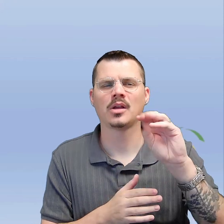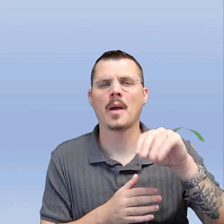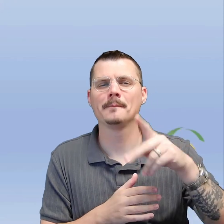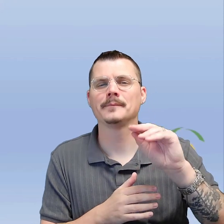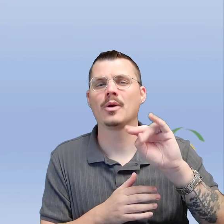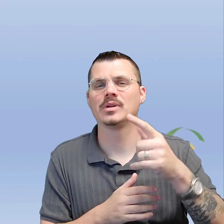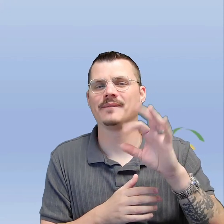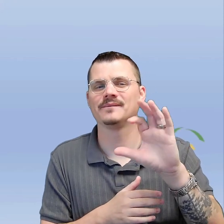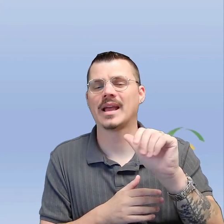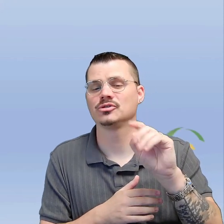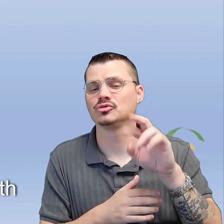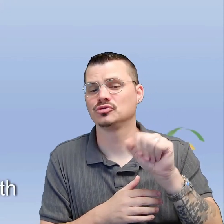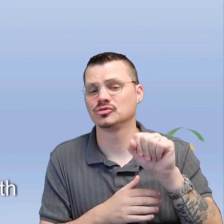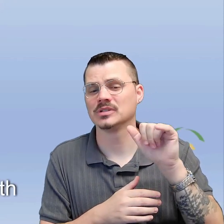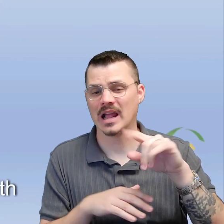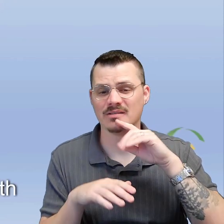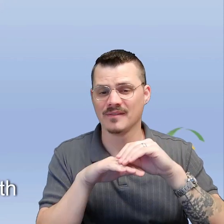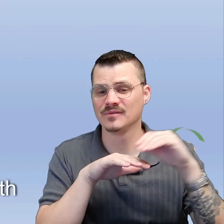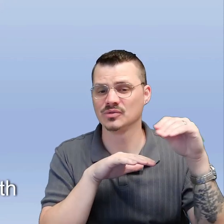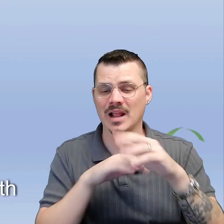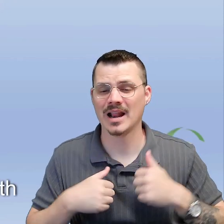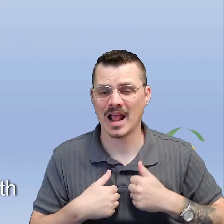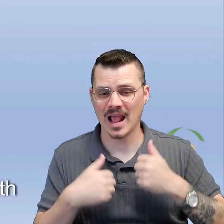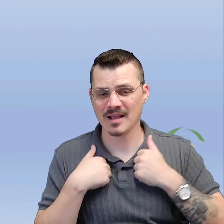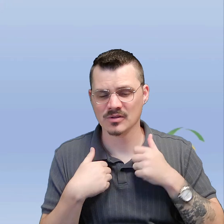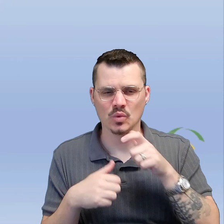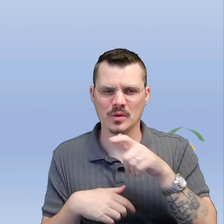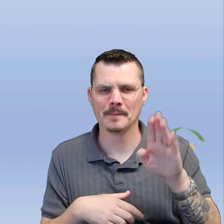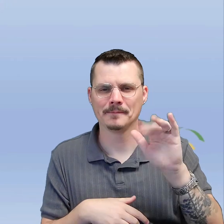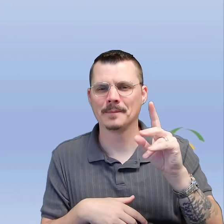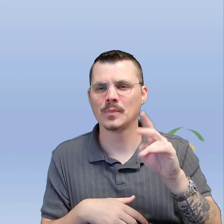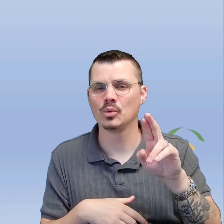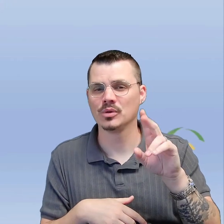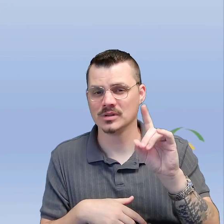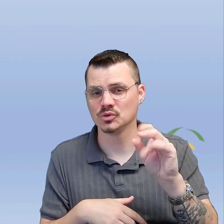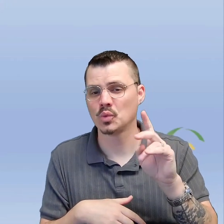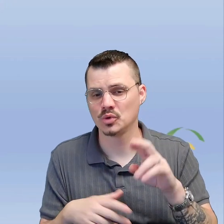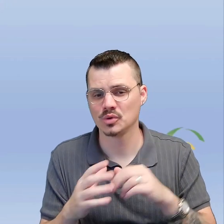Compounding factors that influence the lives of people with bipolar disorder.